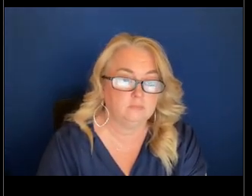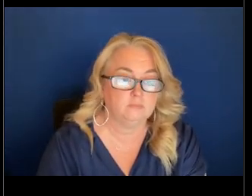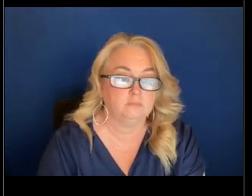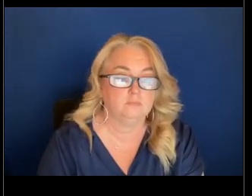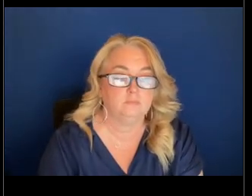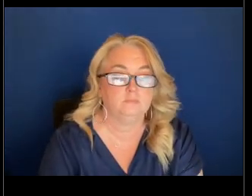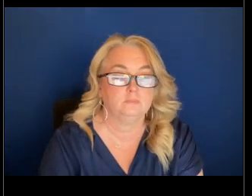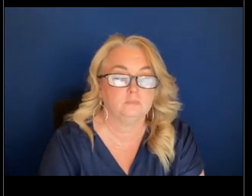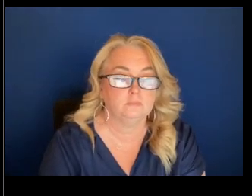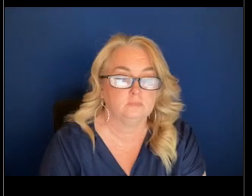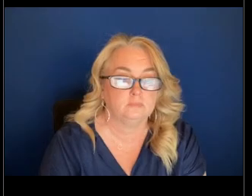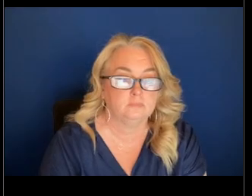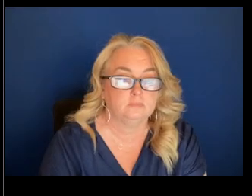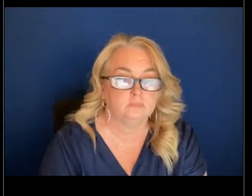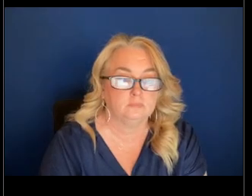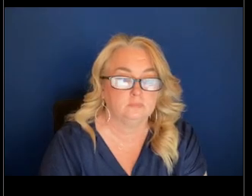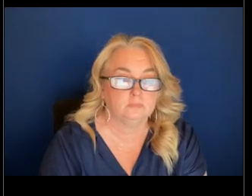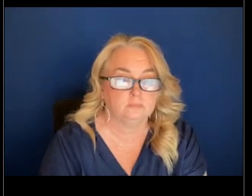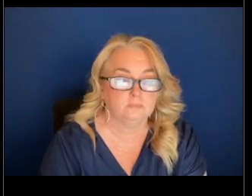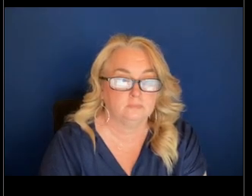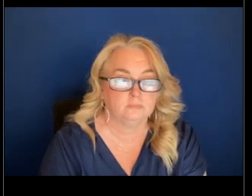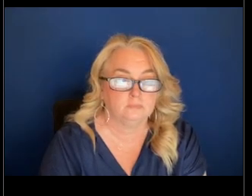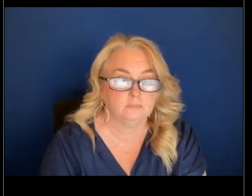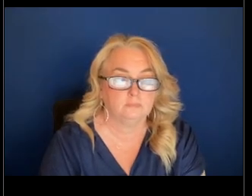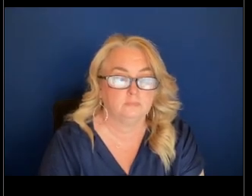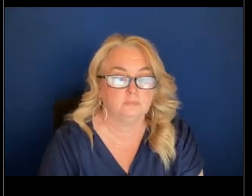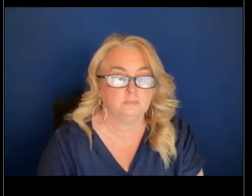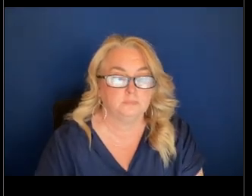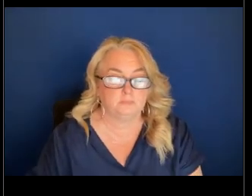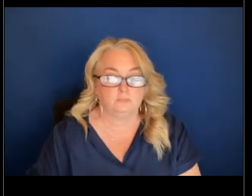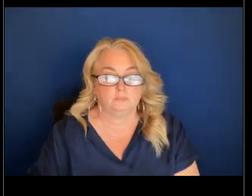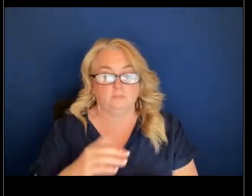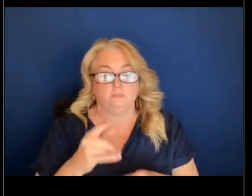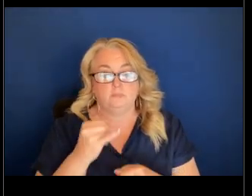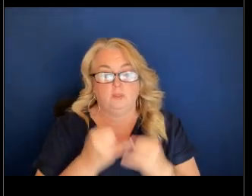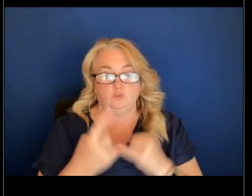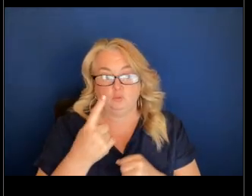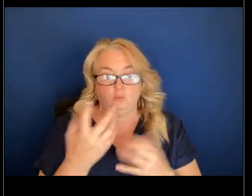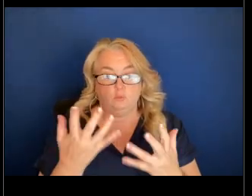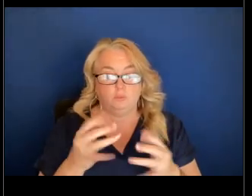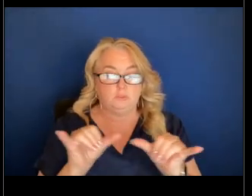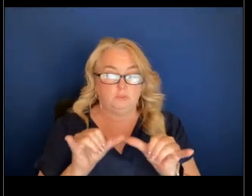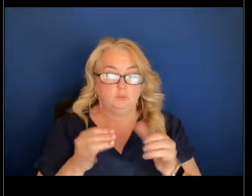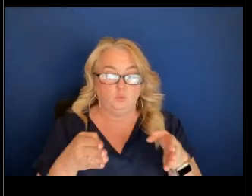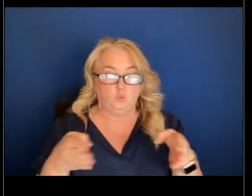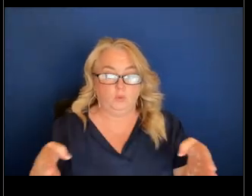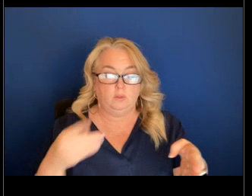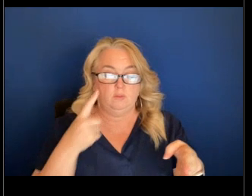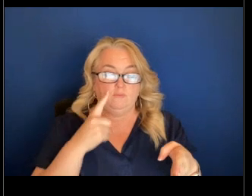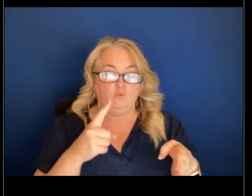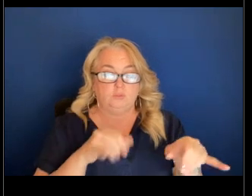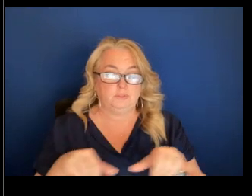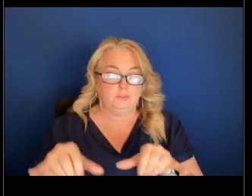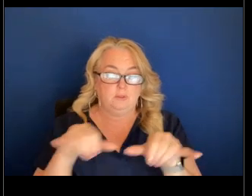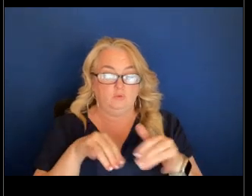And then for our final knowledge check, what is the width of a standard accessible toilet